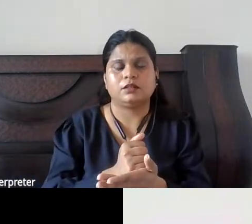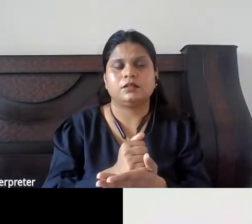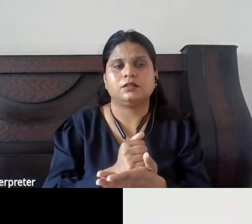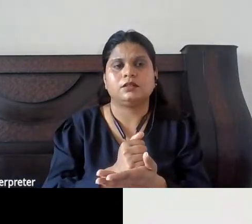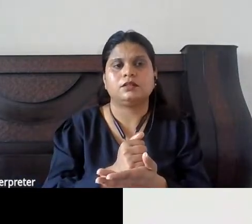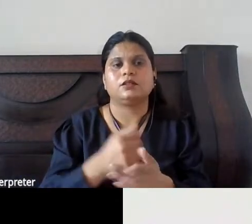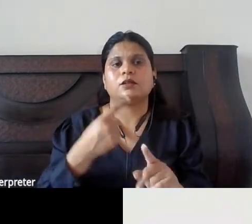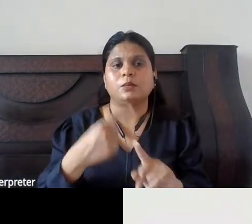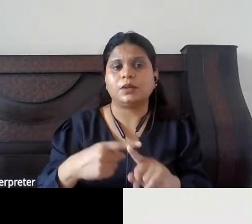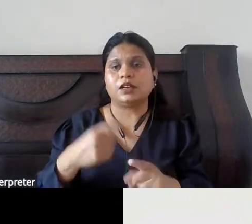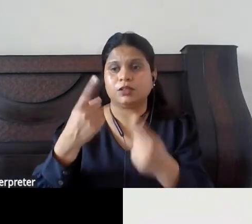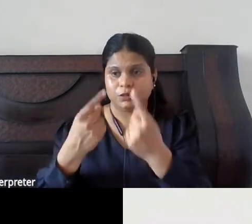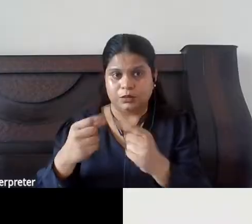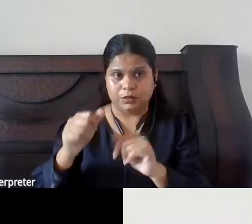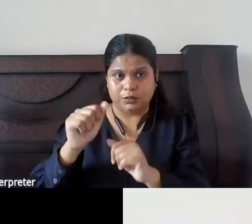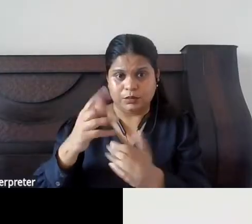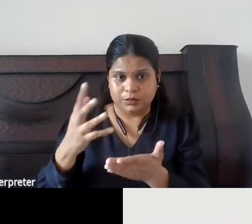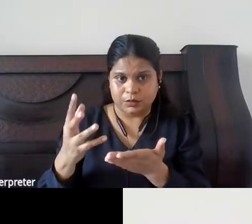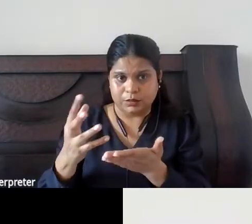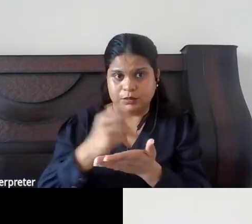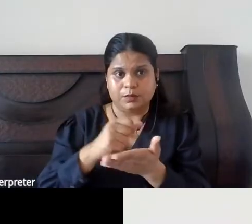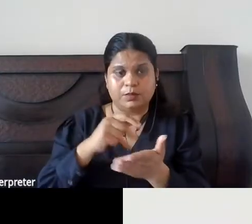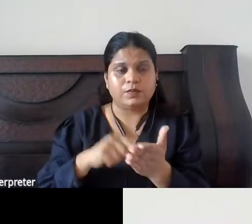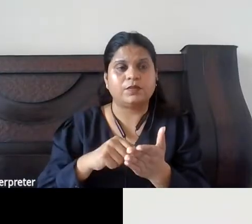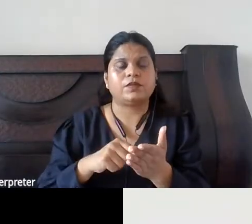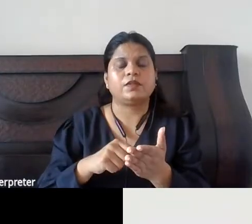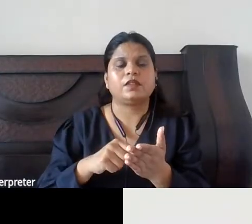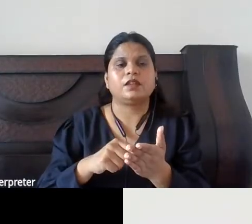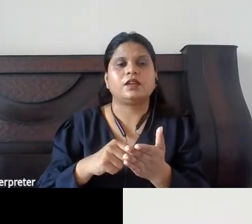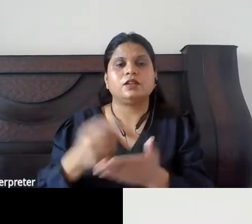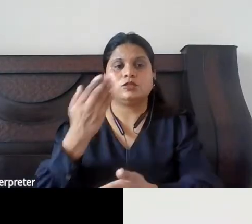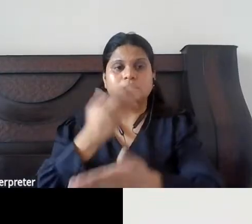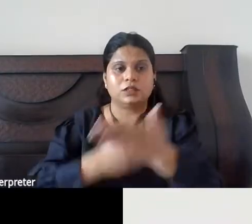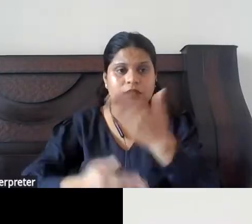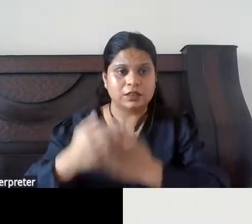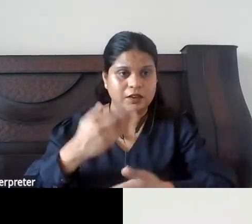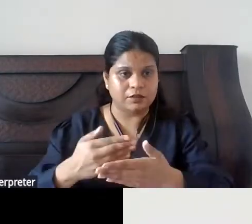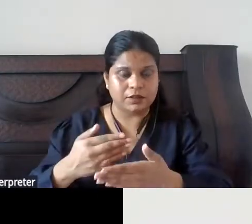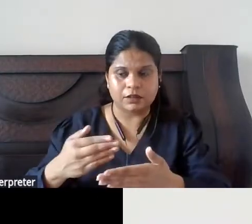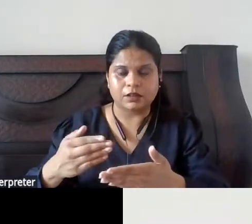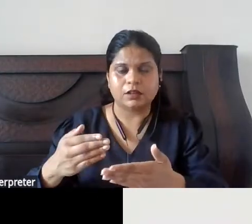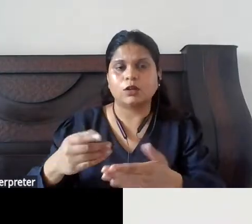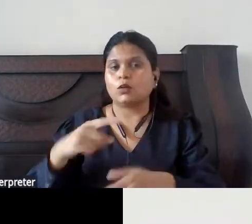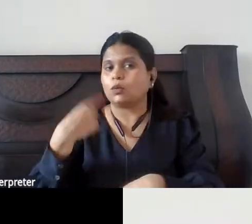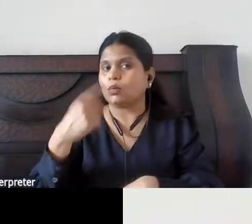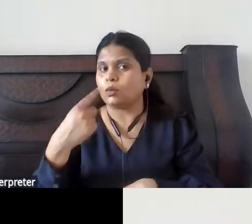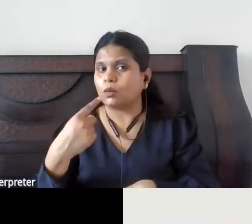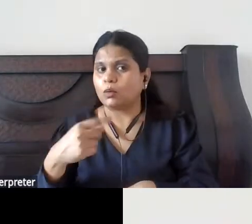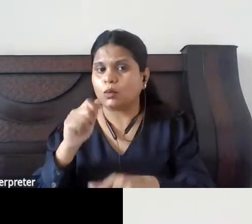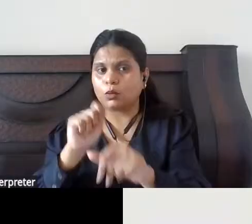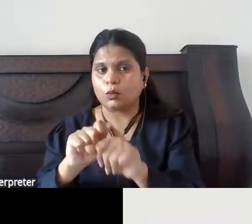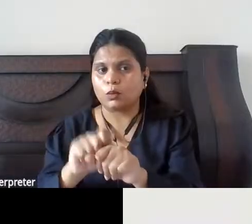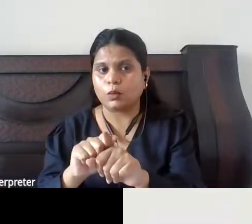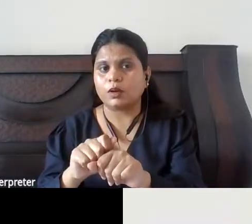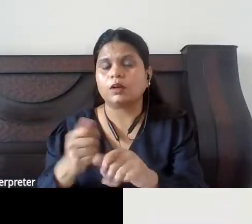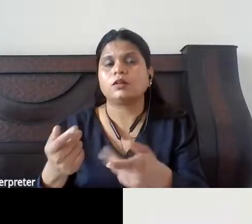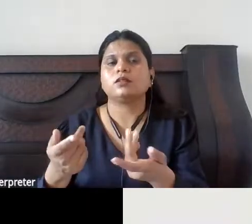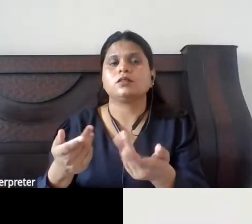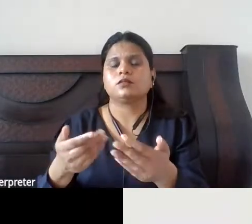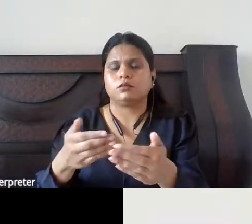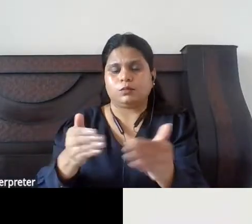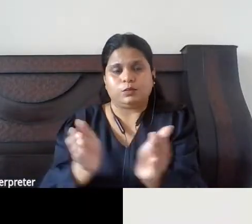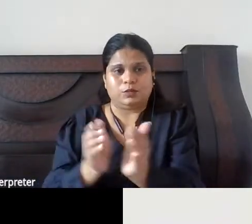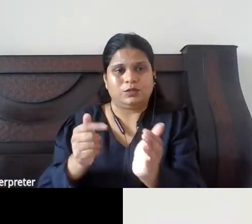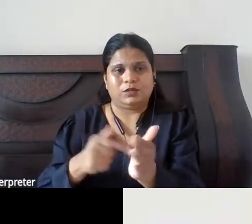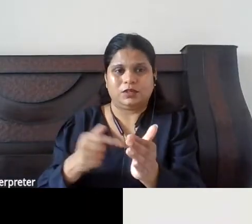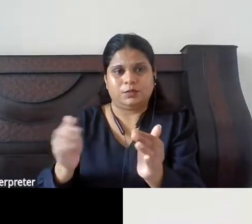identify all those OPDs, organizations for persons with disabilities, who are there in the smallest of the communities or the